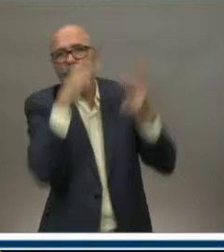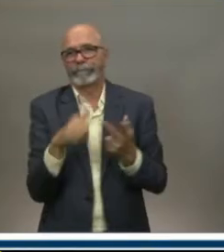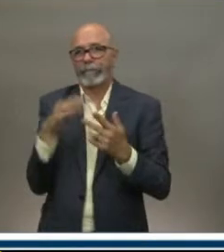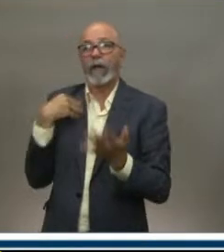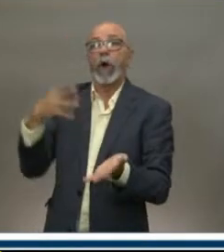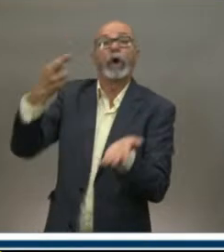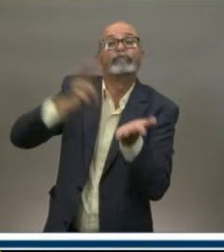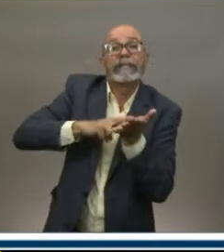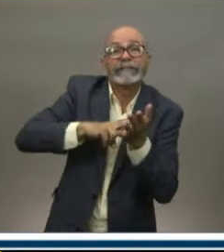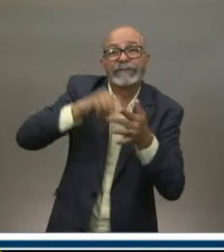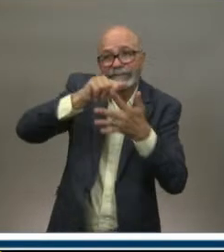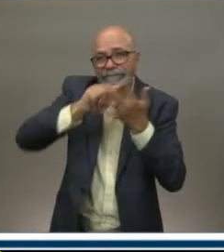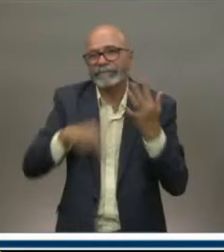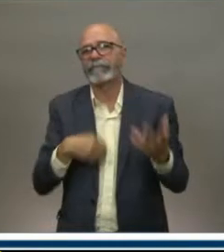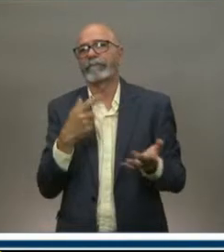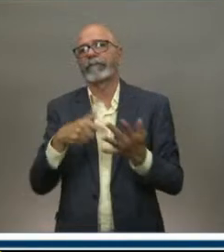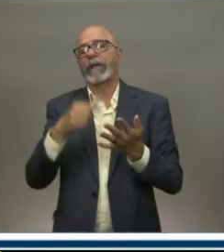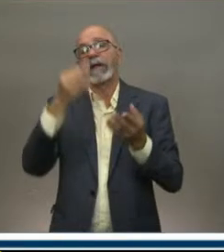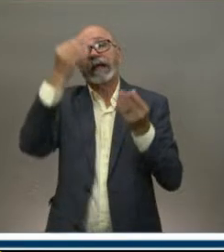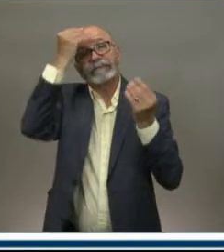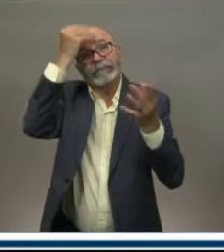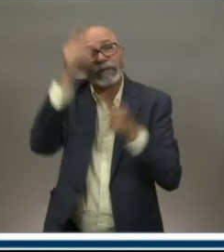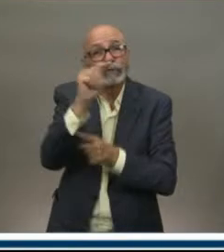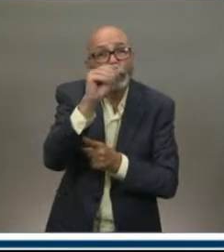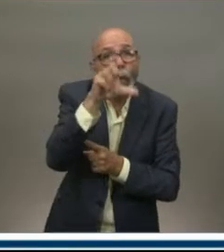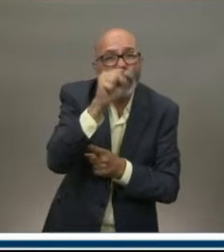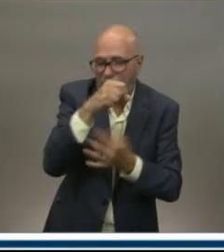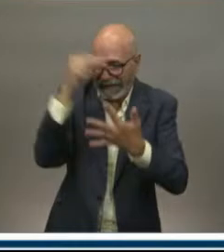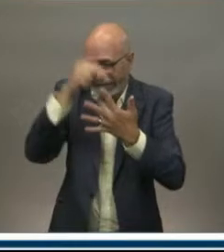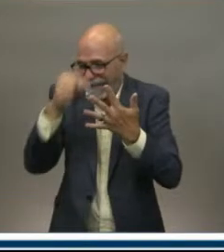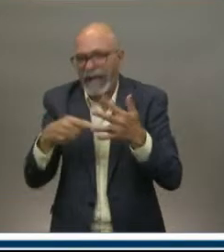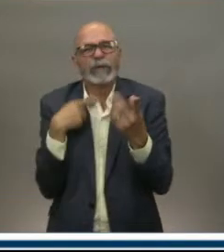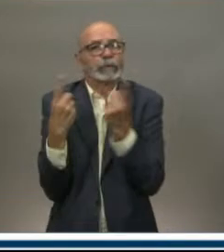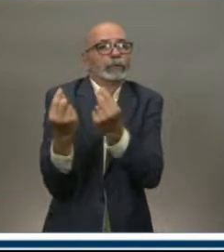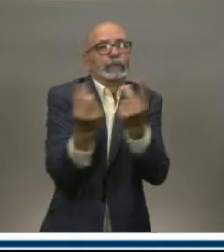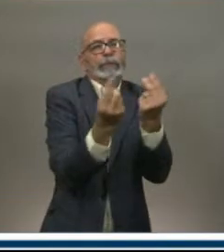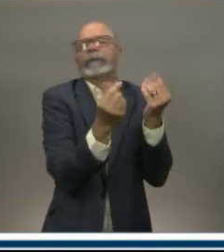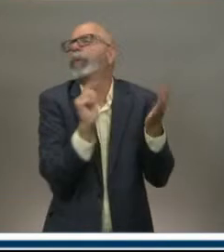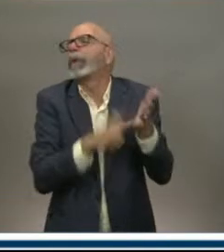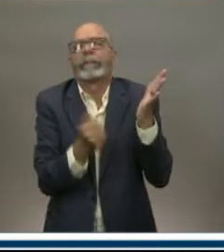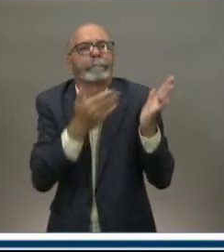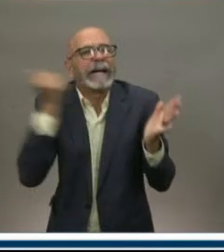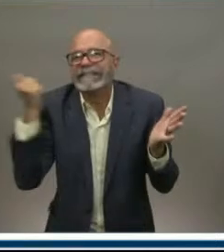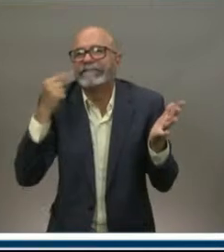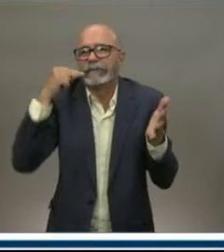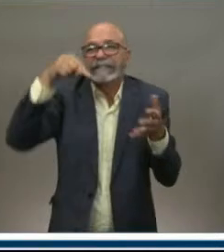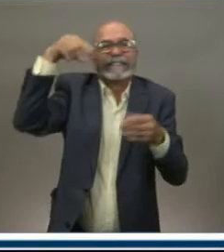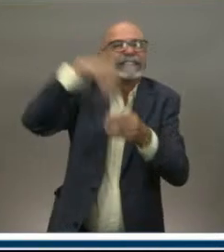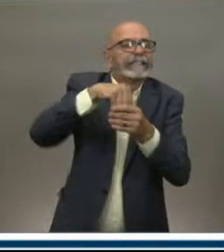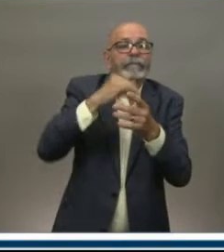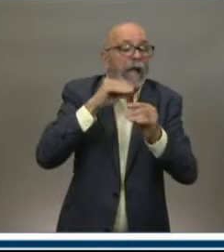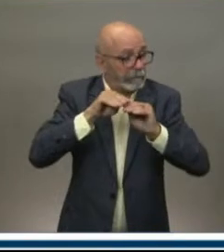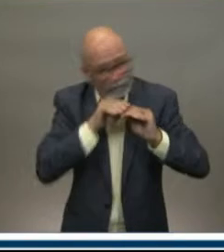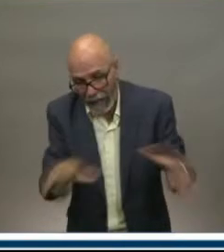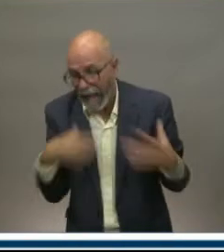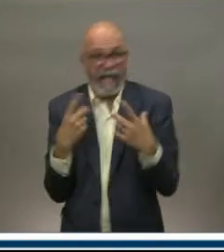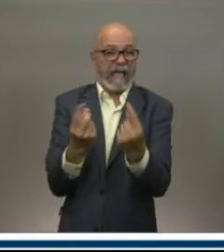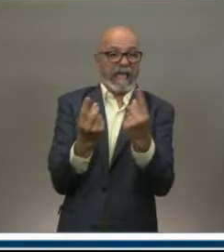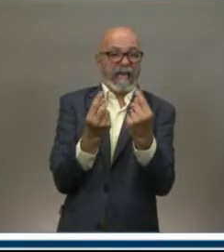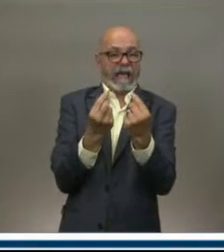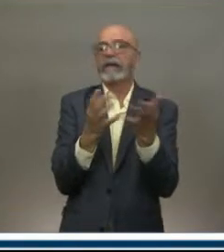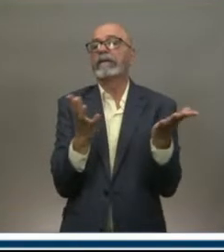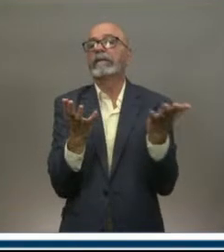practices, monitoring and reporting, and guidance for outbreaks and surveillance. We plan to invest